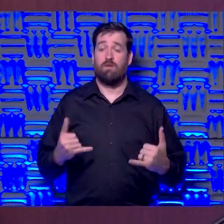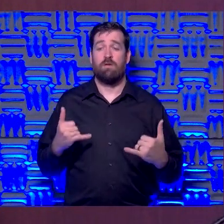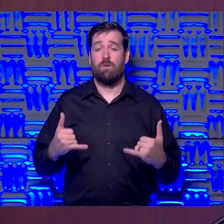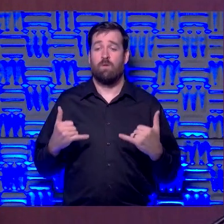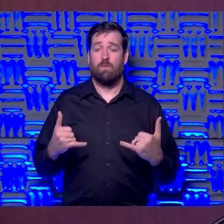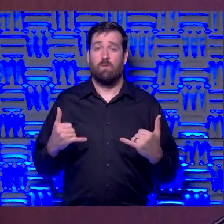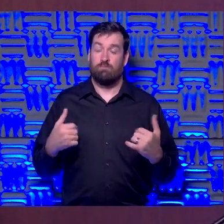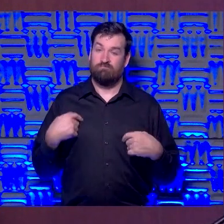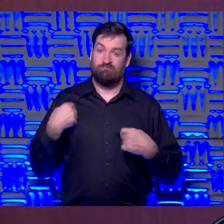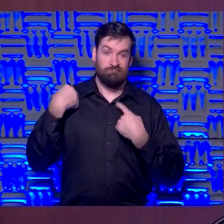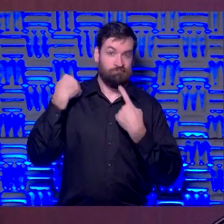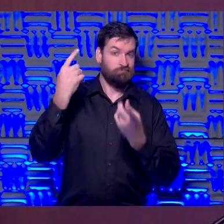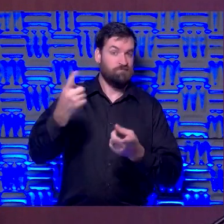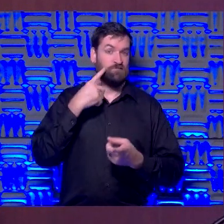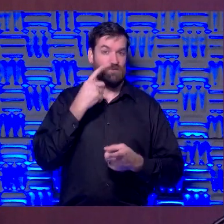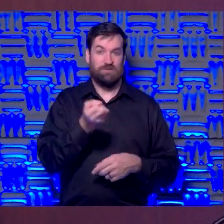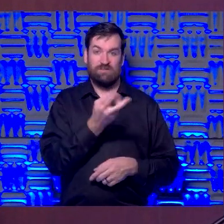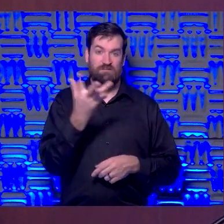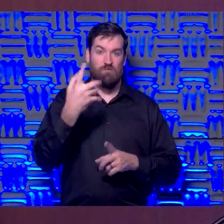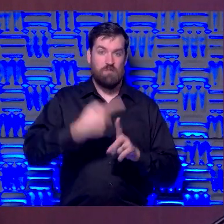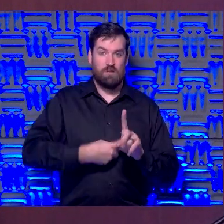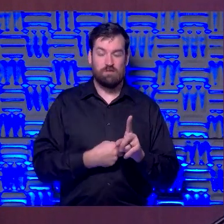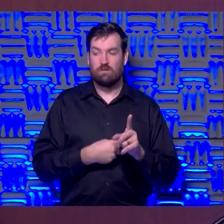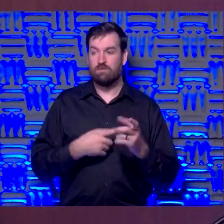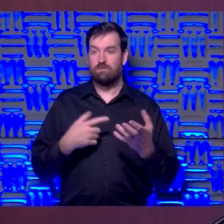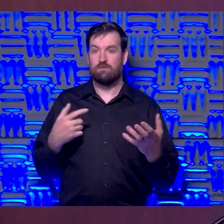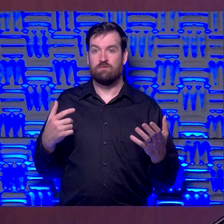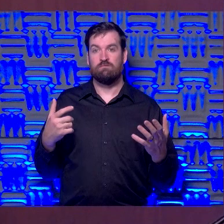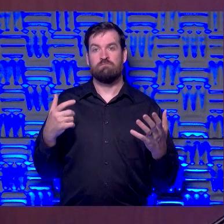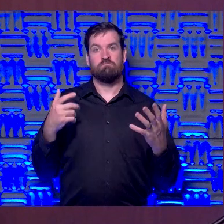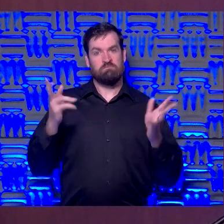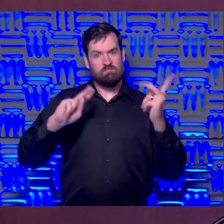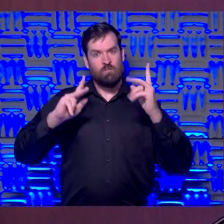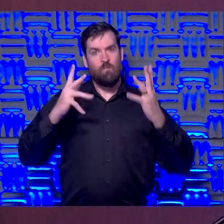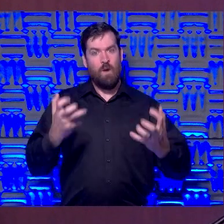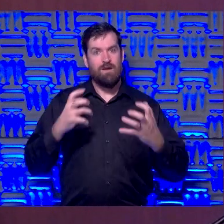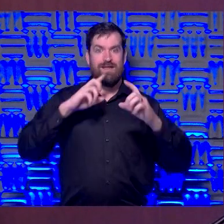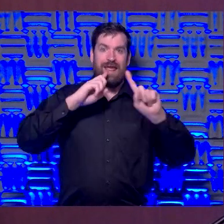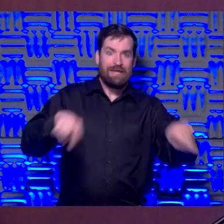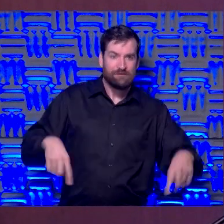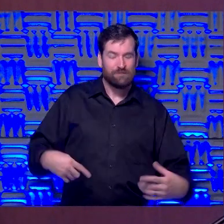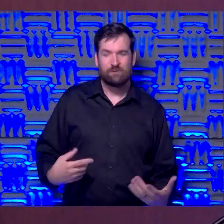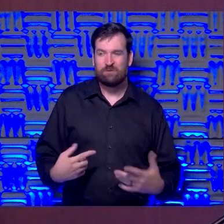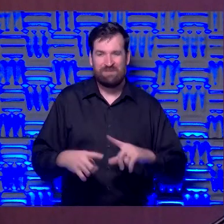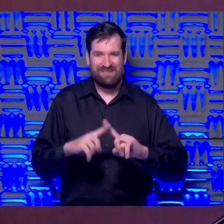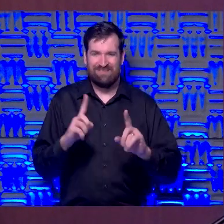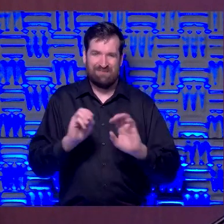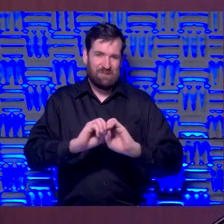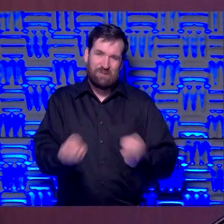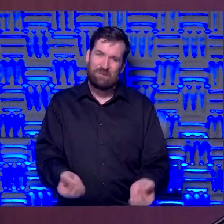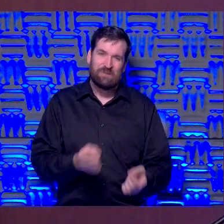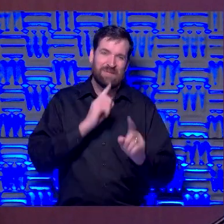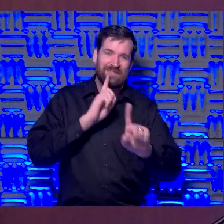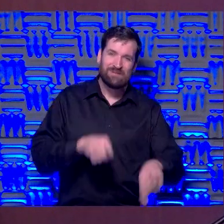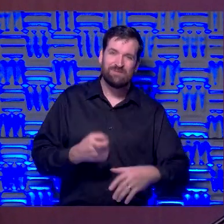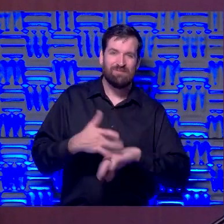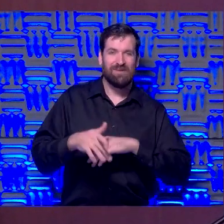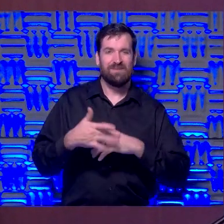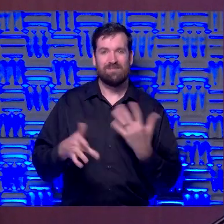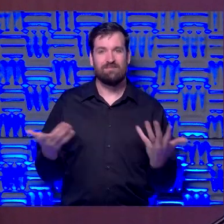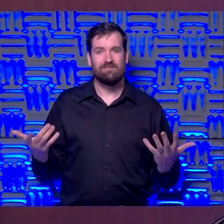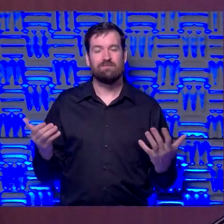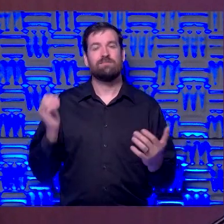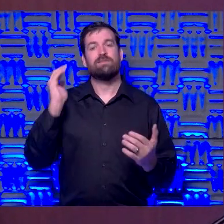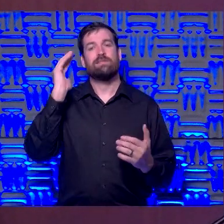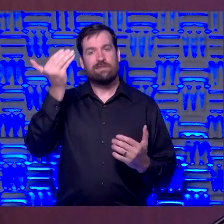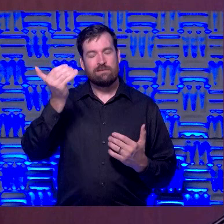now, and we have been for several months, that everybody wants answers when there aren't always answers. And so it almost seems